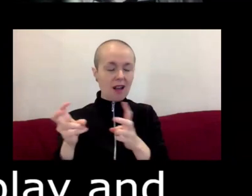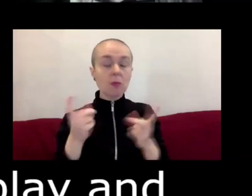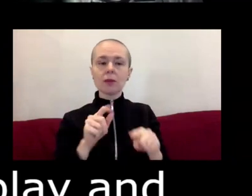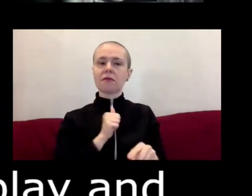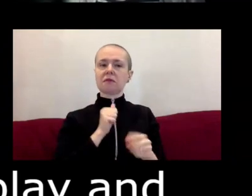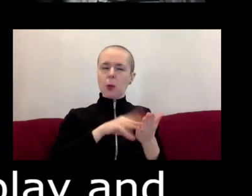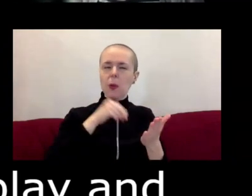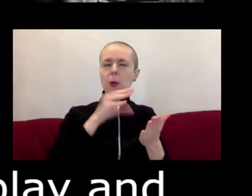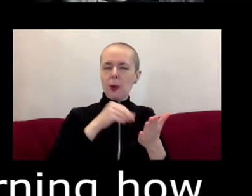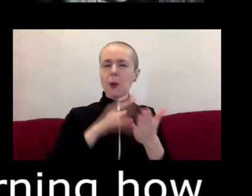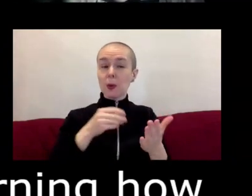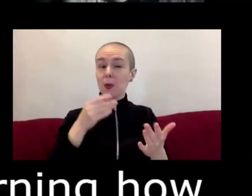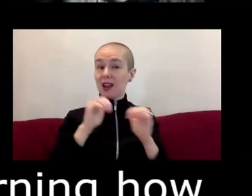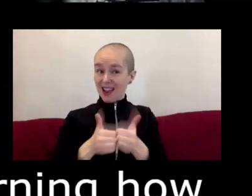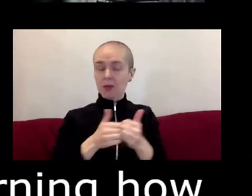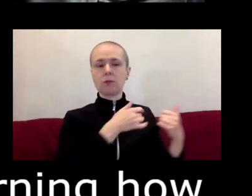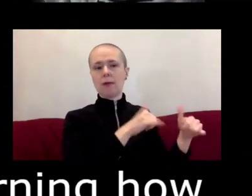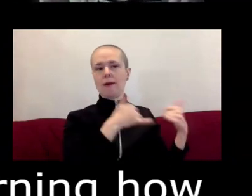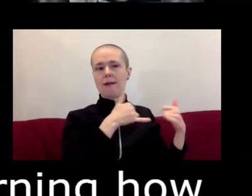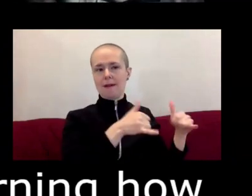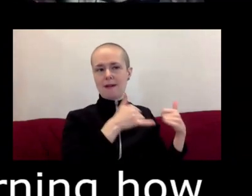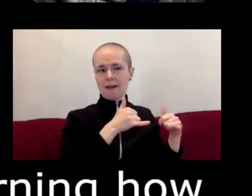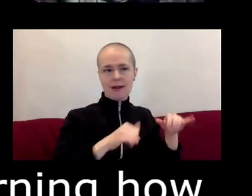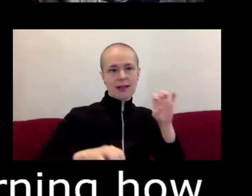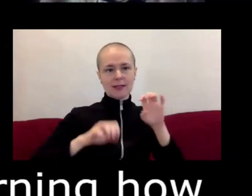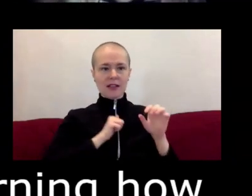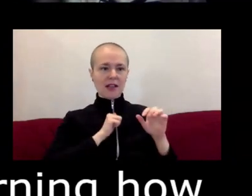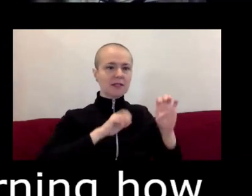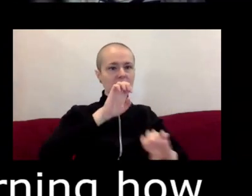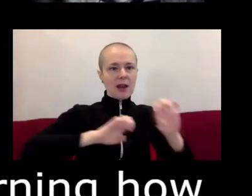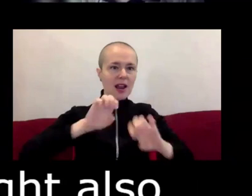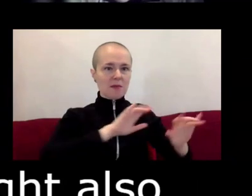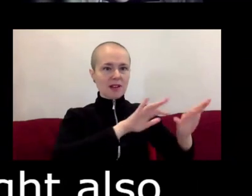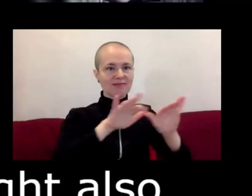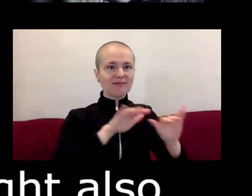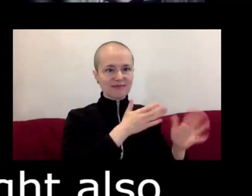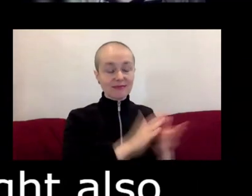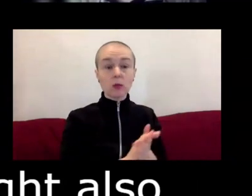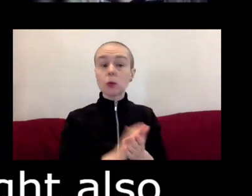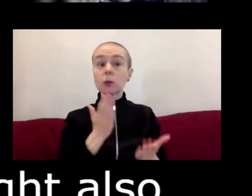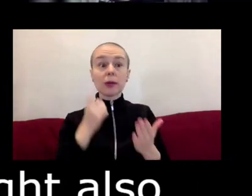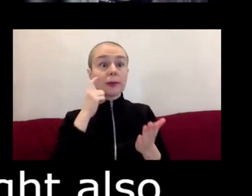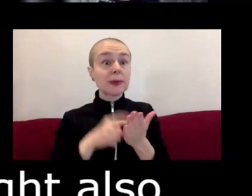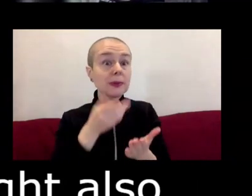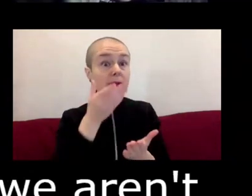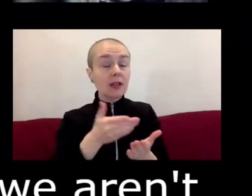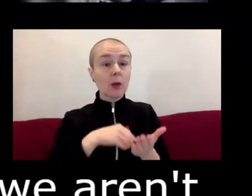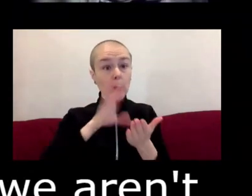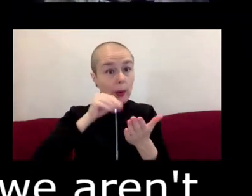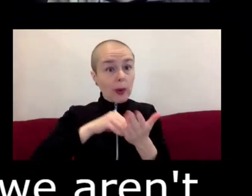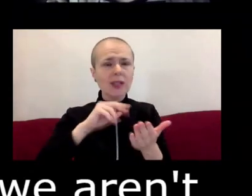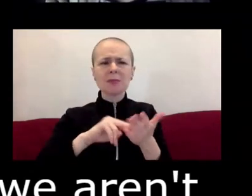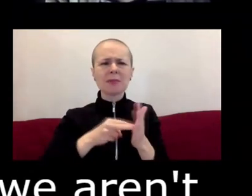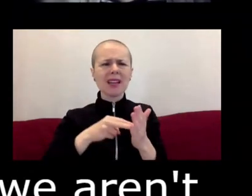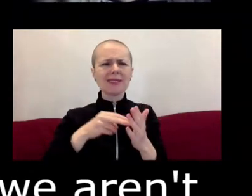work. So you might also notice that by learning, we aren't necessarily talking about like